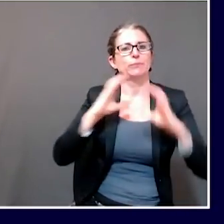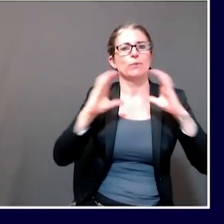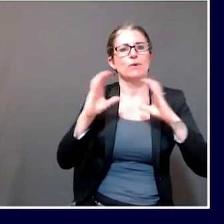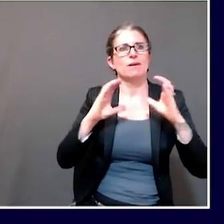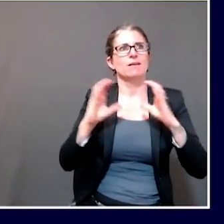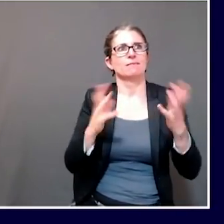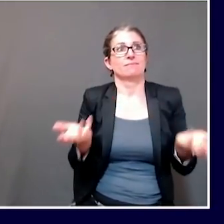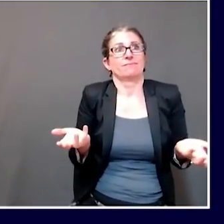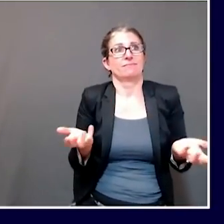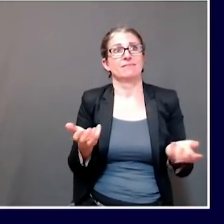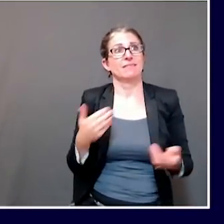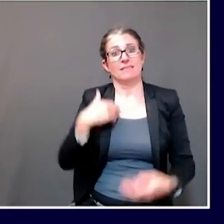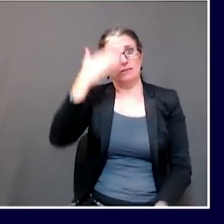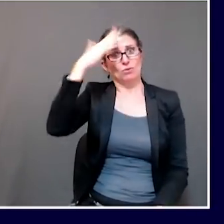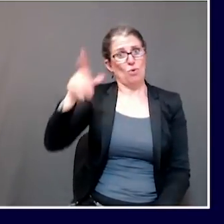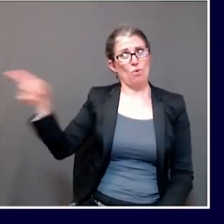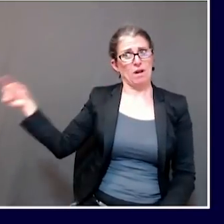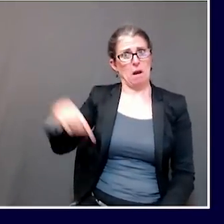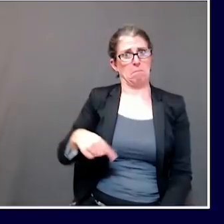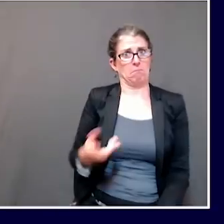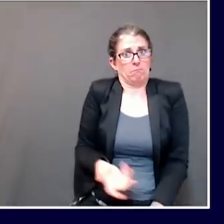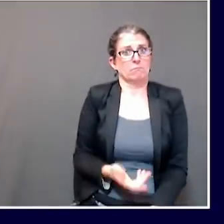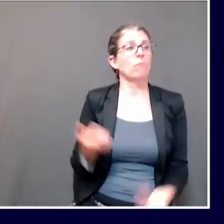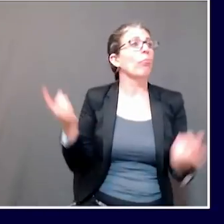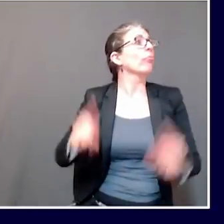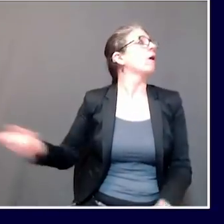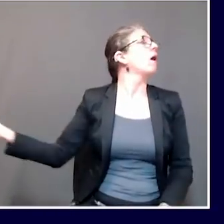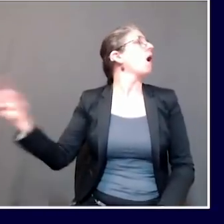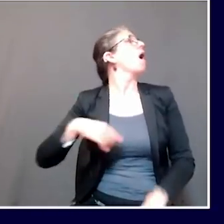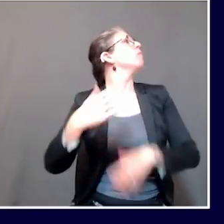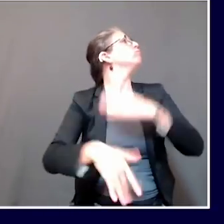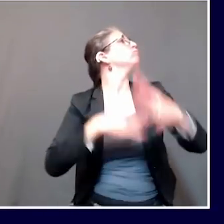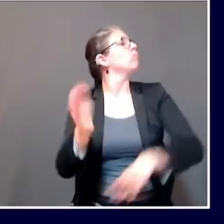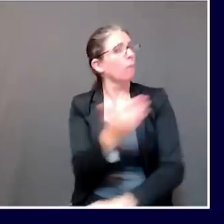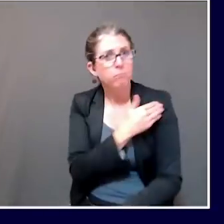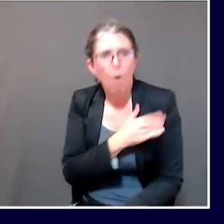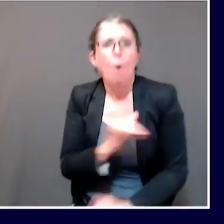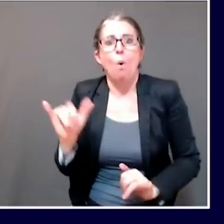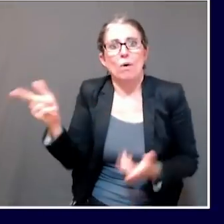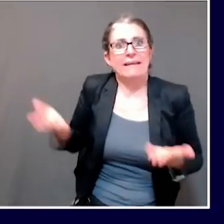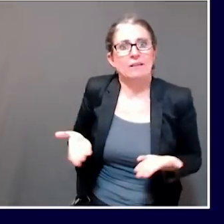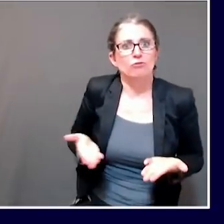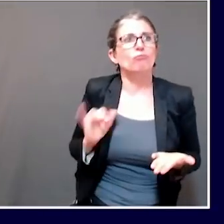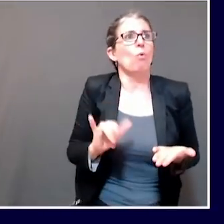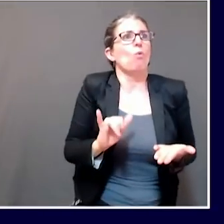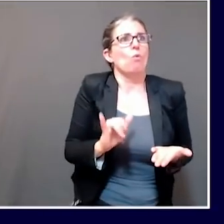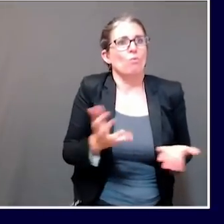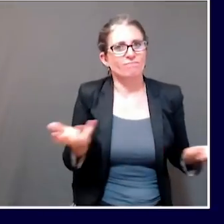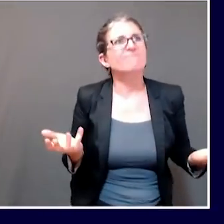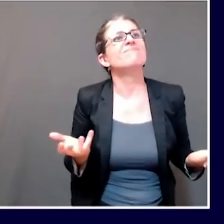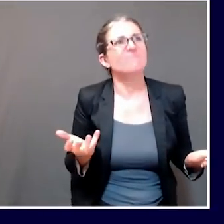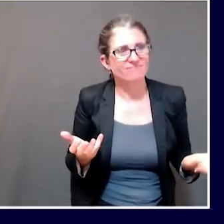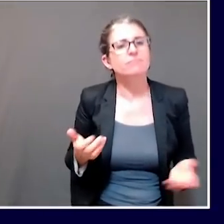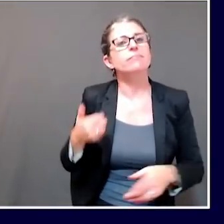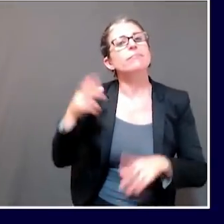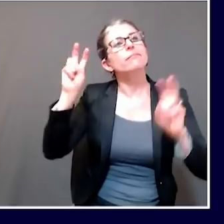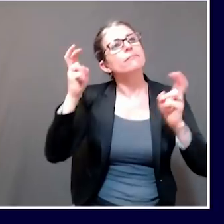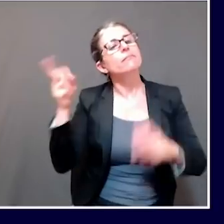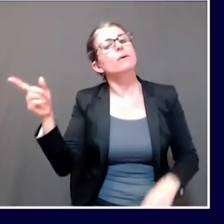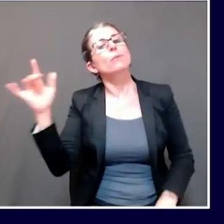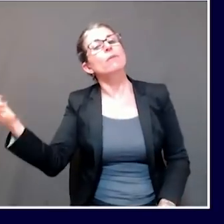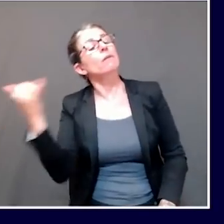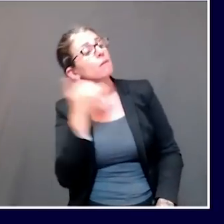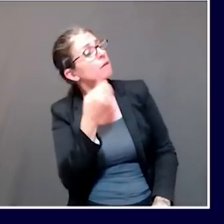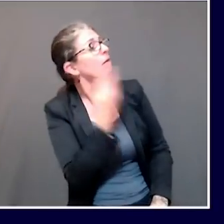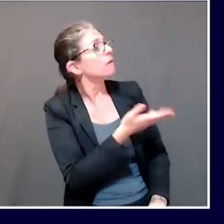The state of Pennsylvania in that situation would conduct the case investigation. It's also because individuals may be here for a day